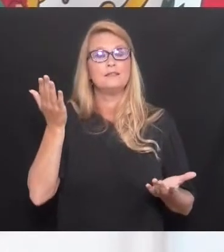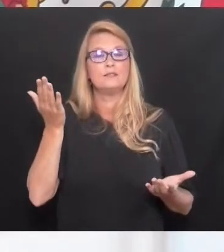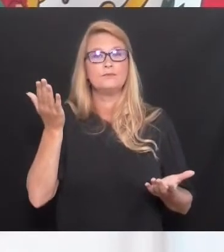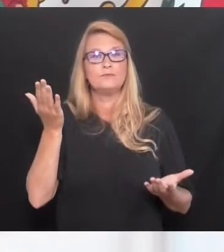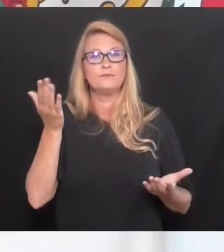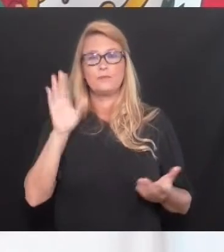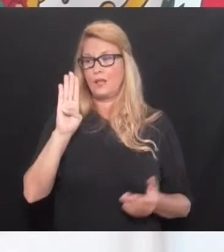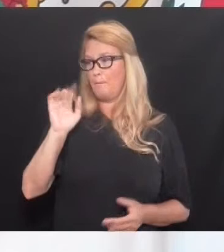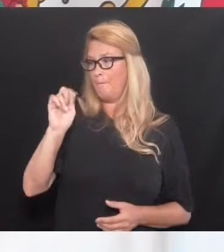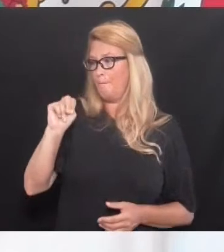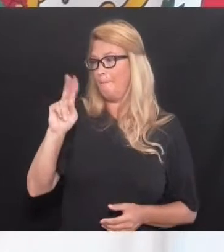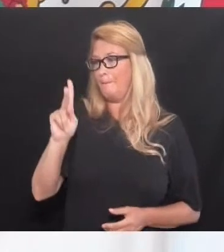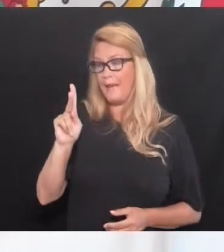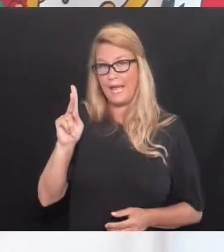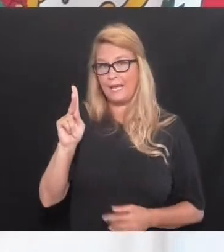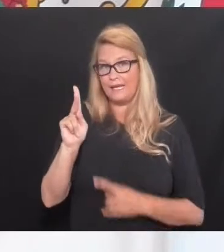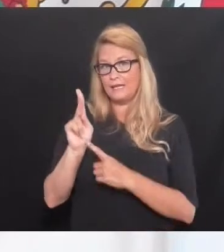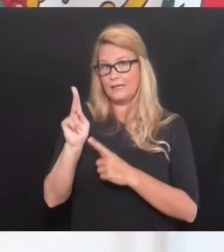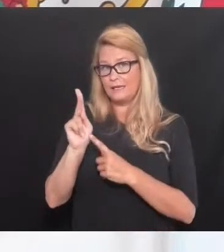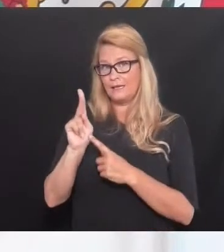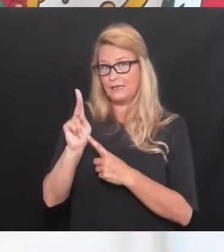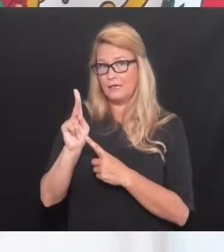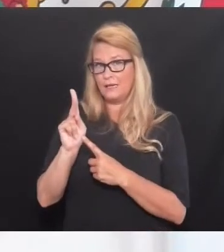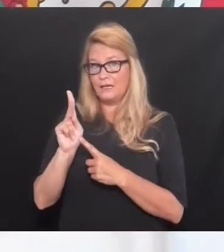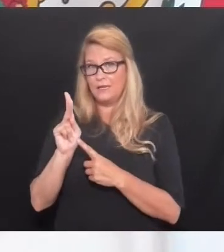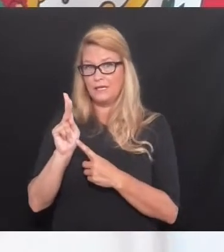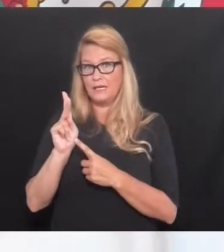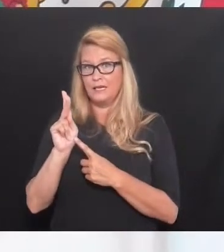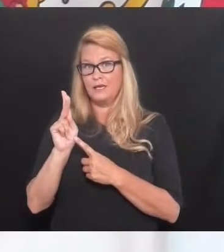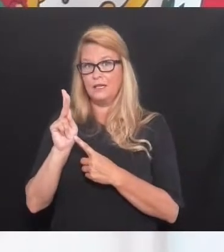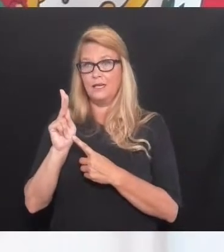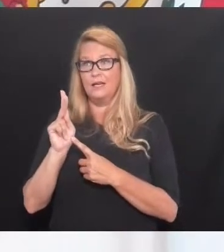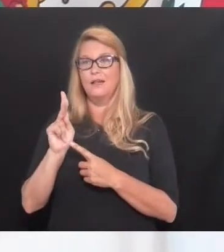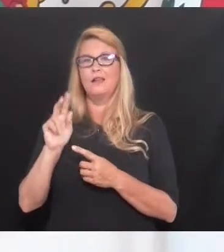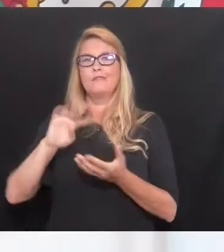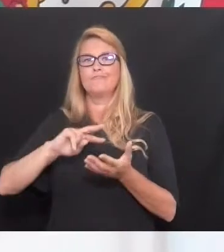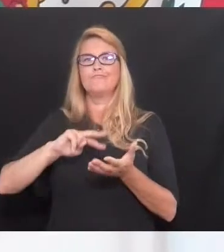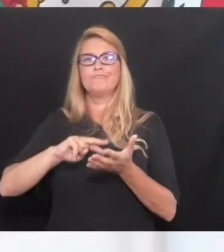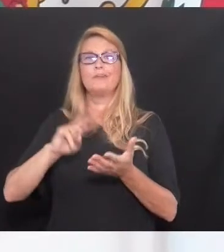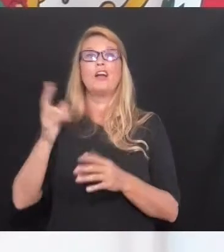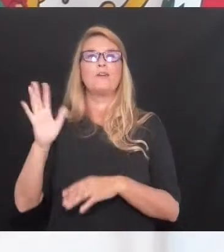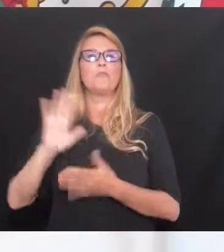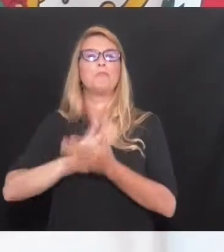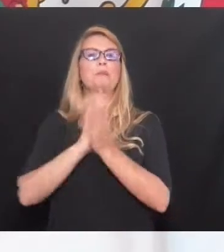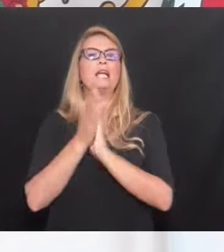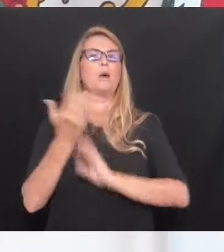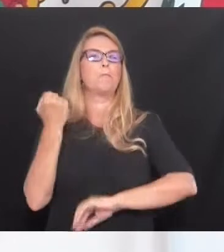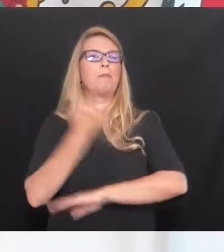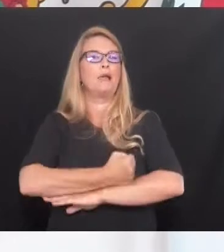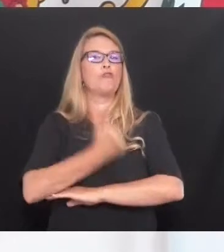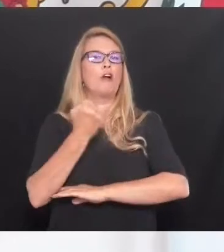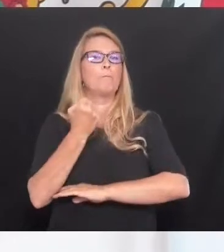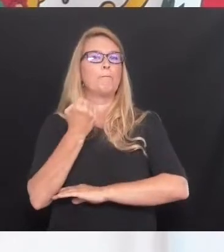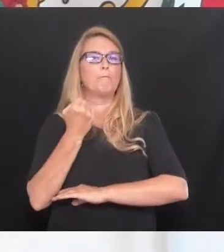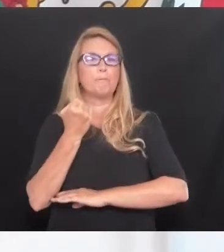a bank that turned around and went bankrupt. A bank that went